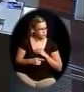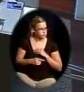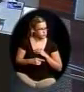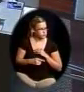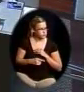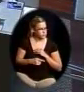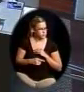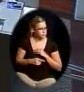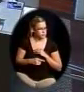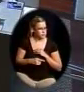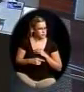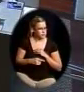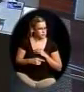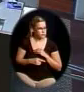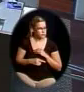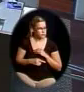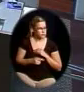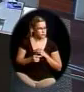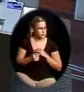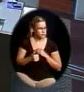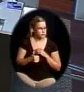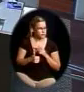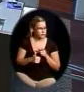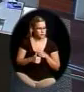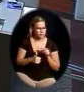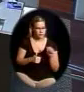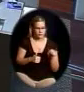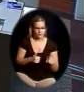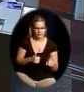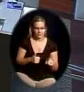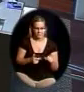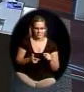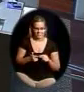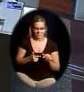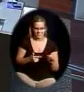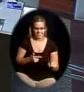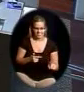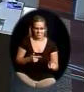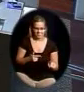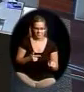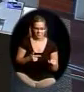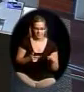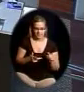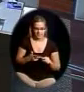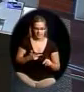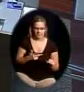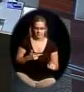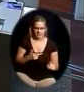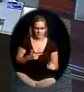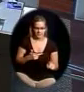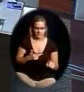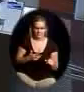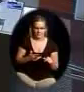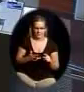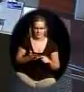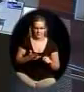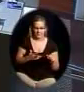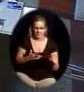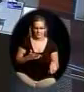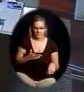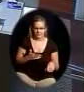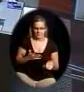do. All right, then we'll call the roll. Mr. Parker? Yes. Mr. Poland? Yes. Mrs. Wilhelm? Yes.